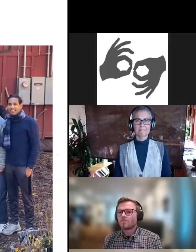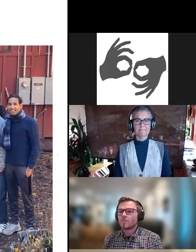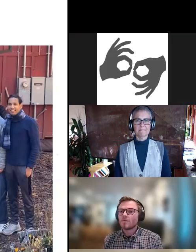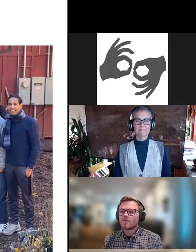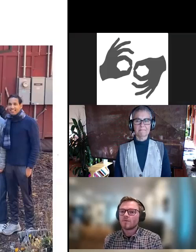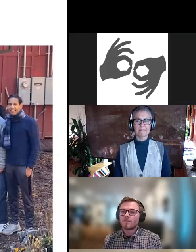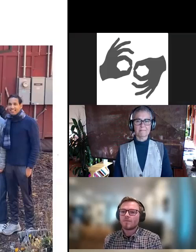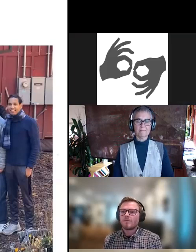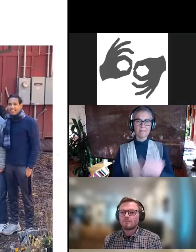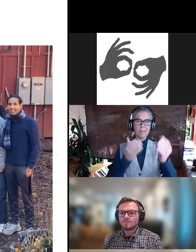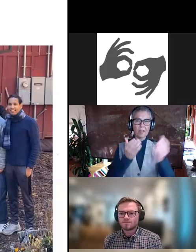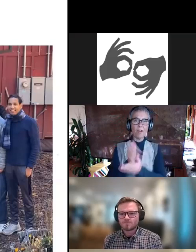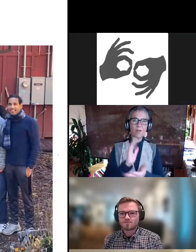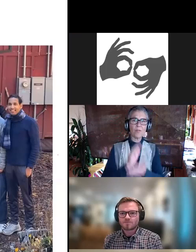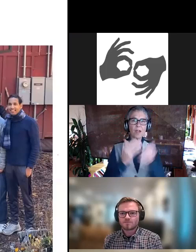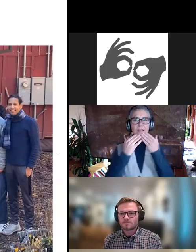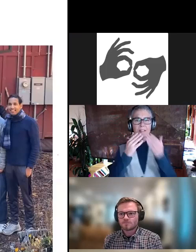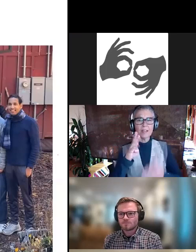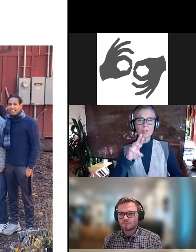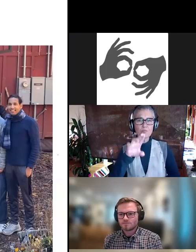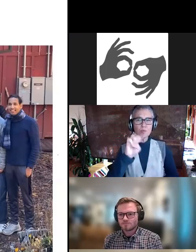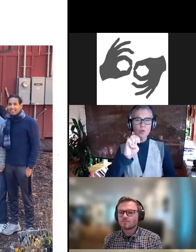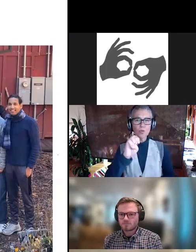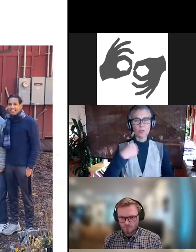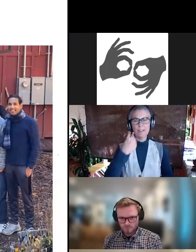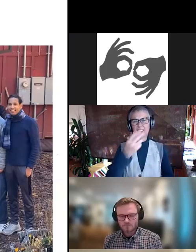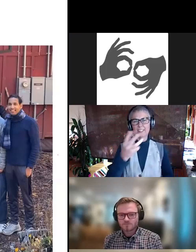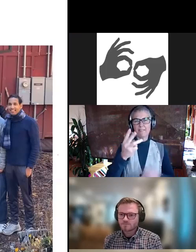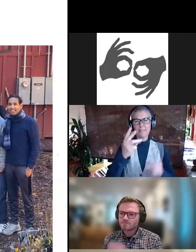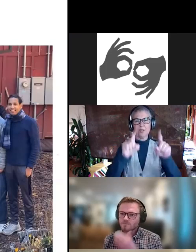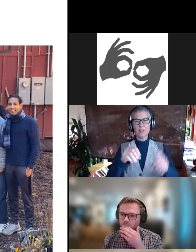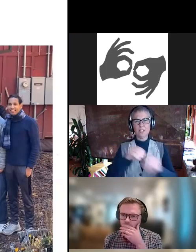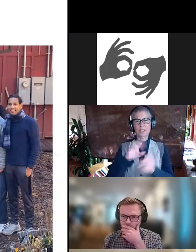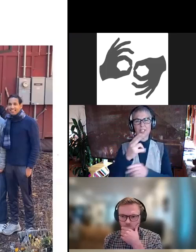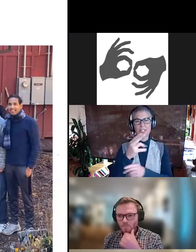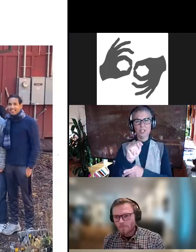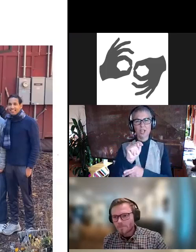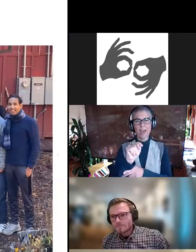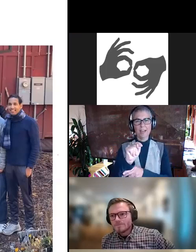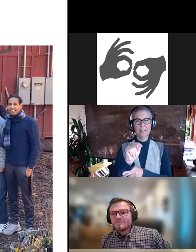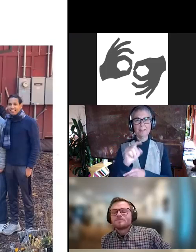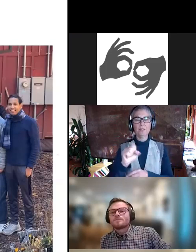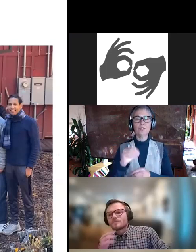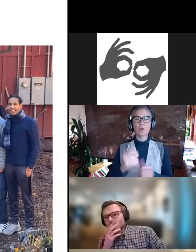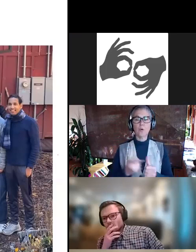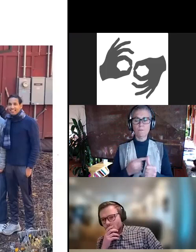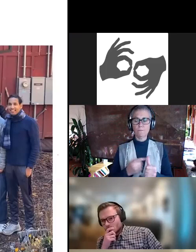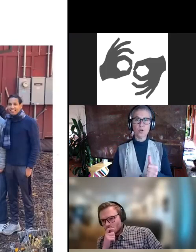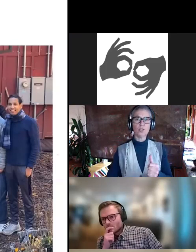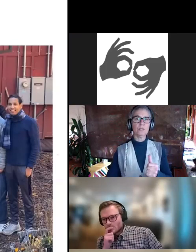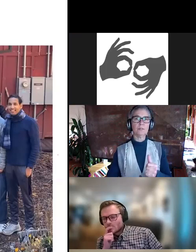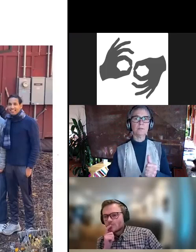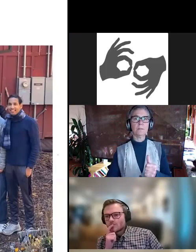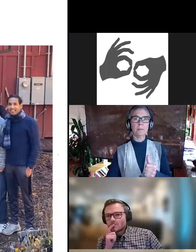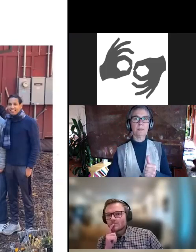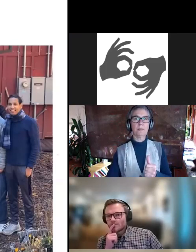All right, thank you, Bruce. So there is a number of questions in the chat that I'll hand to you. So first, from Will Steele,